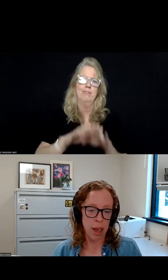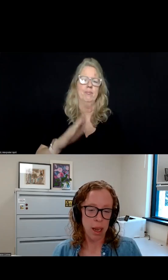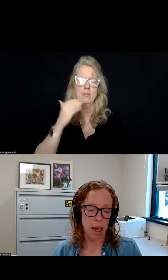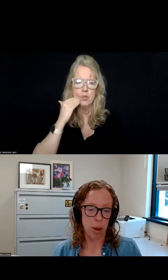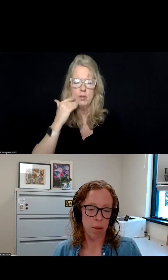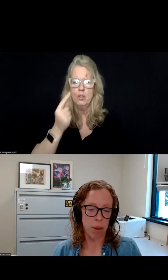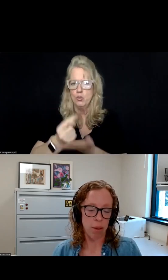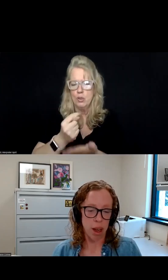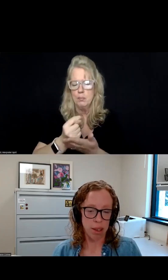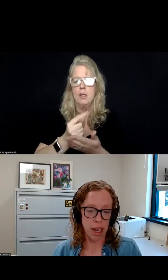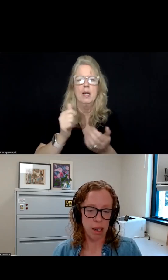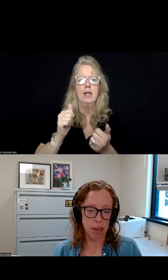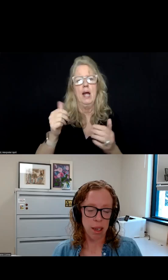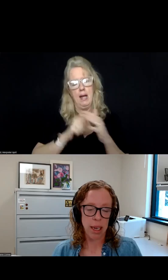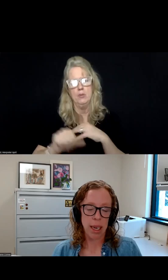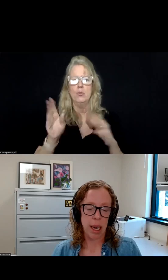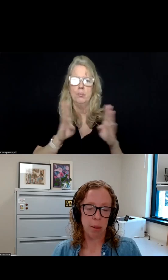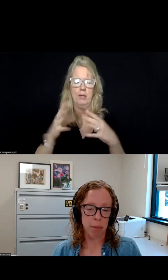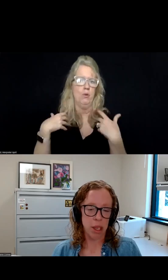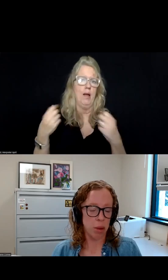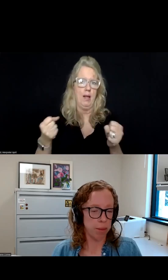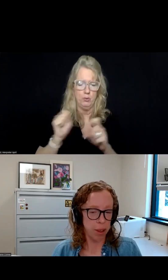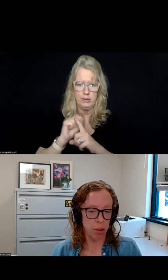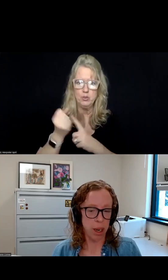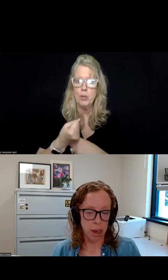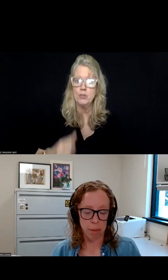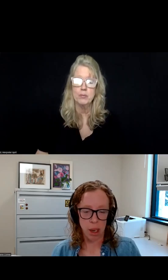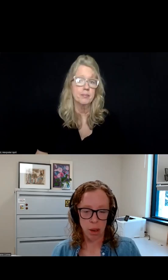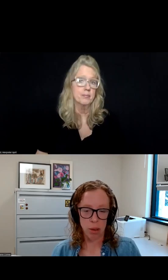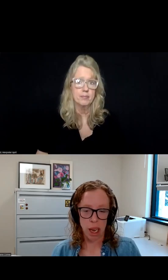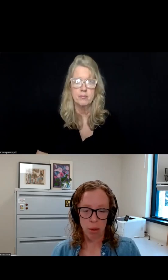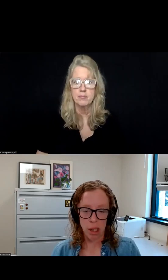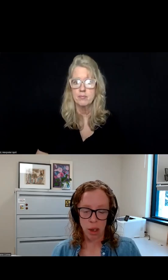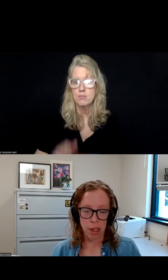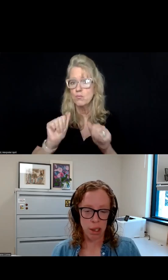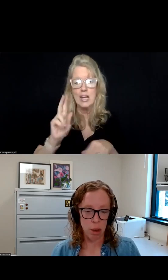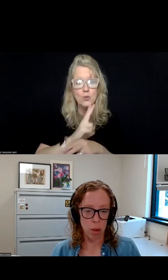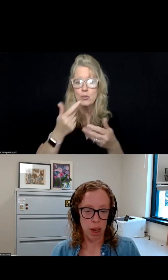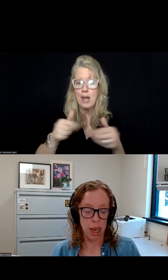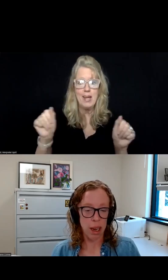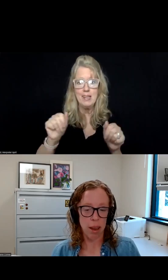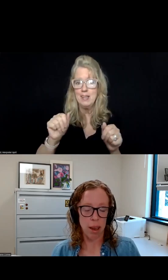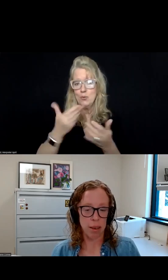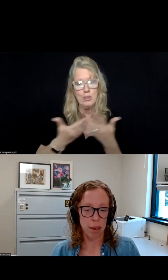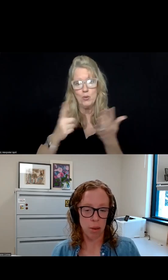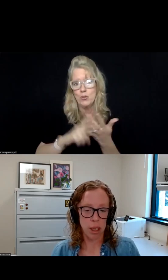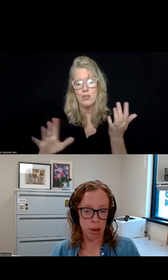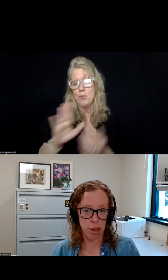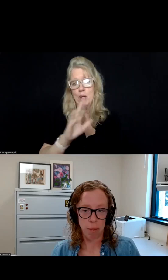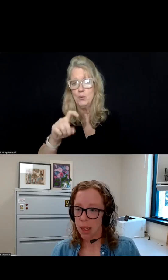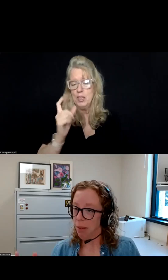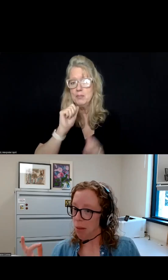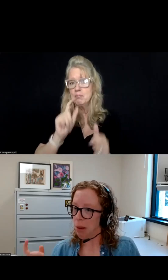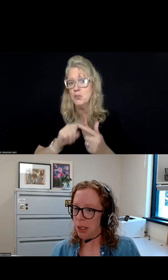treatment within behavioral health settings. So feel free to, use any resources you need and reach